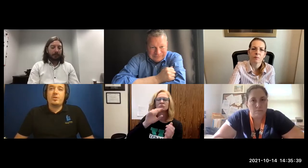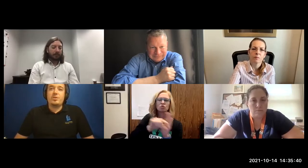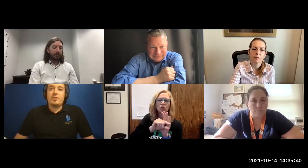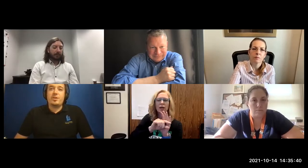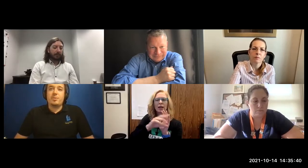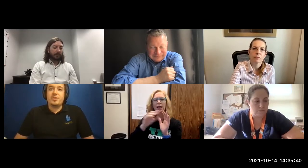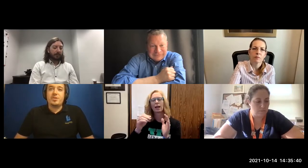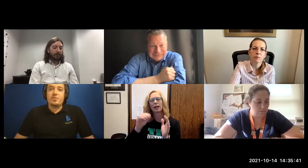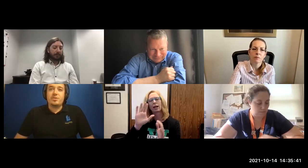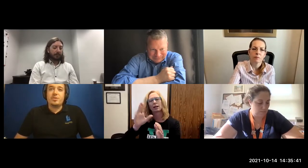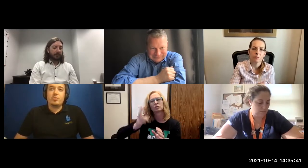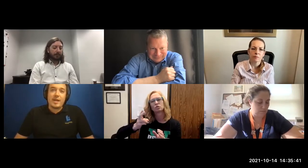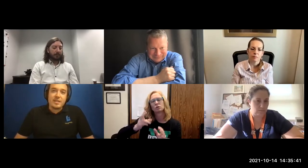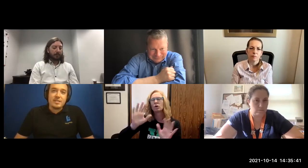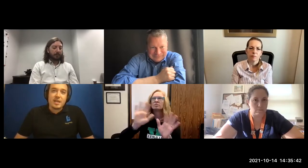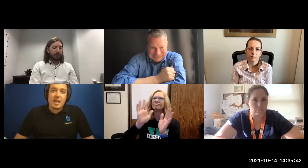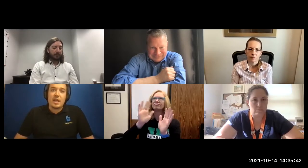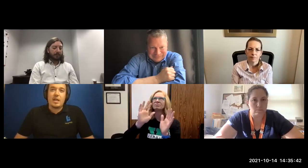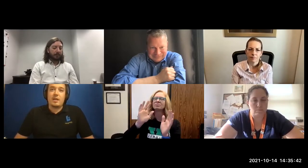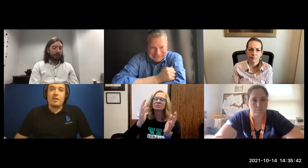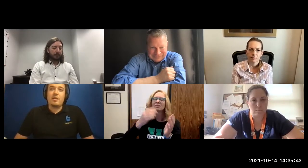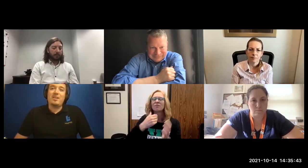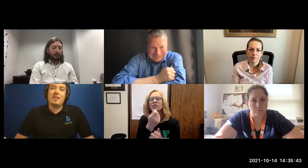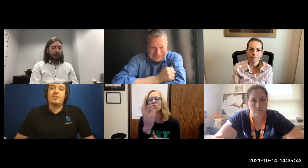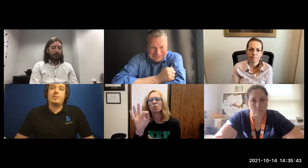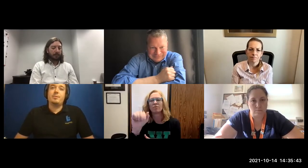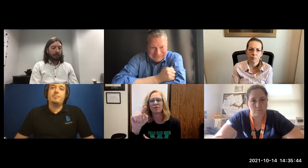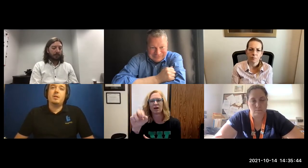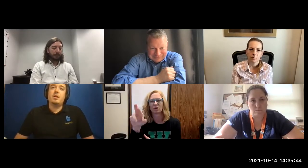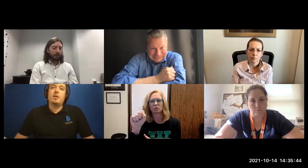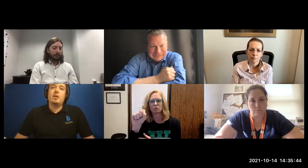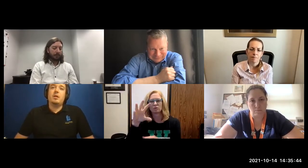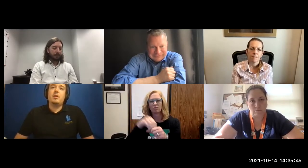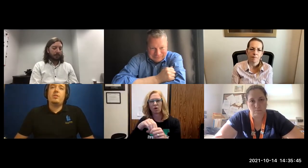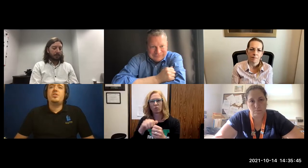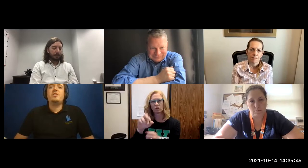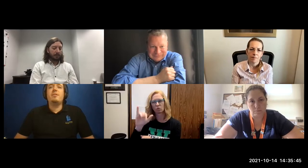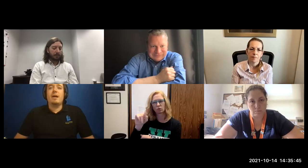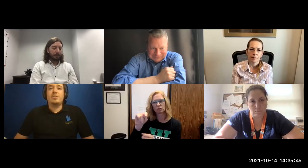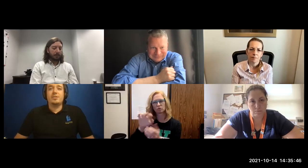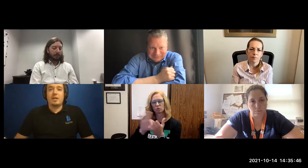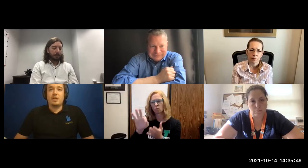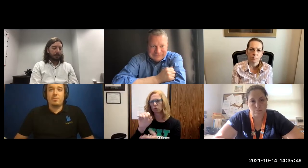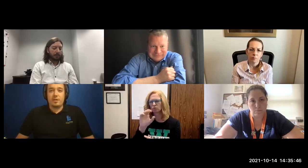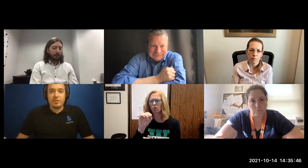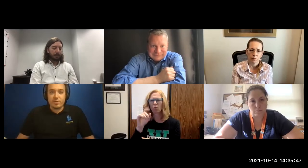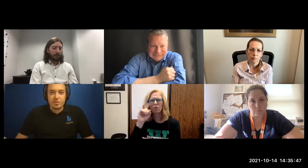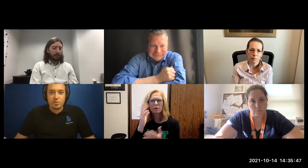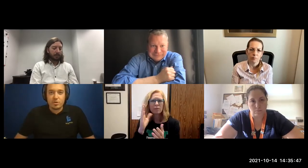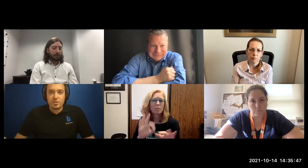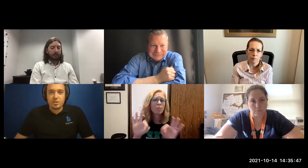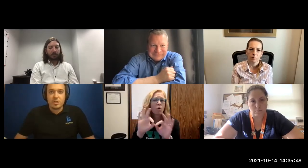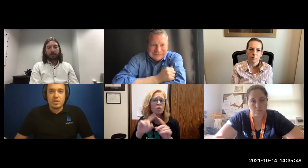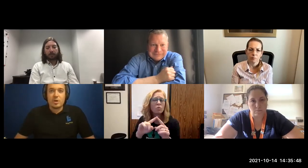how RIT scores determine students' grades and not history, but there's just a few factors that come into